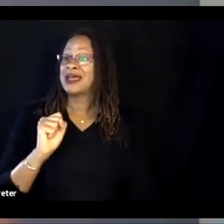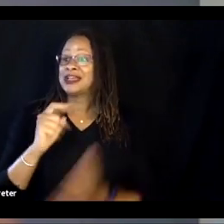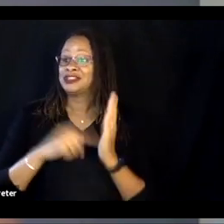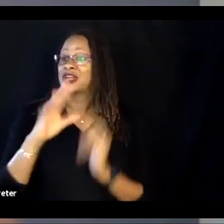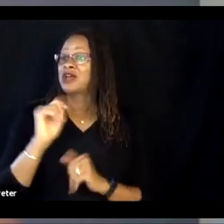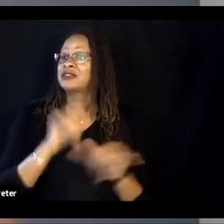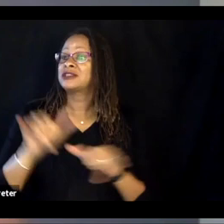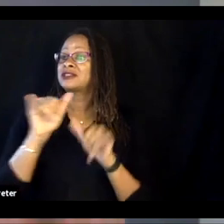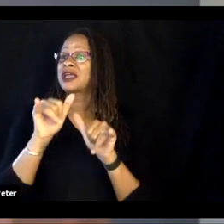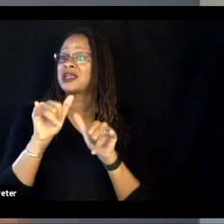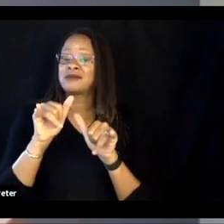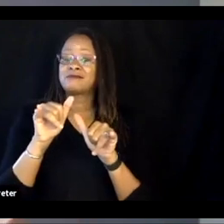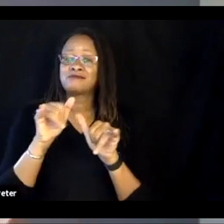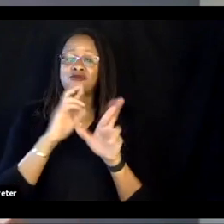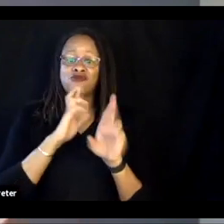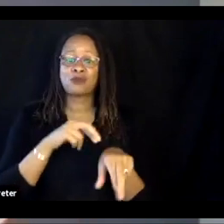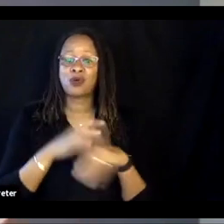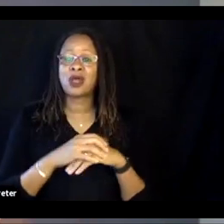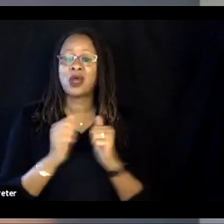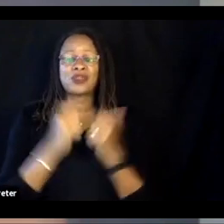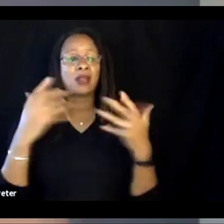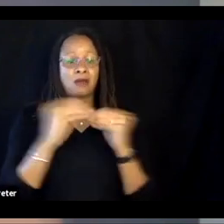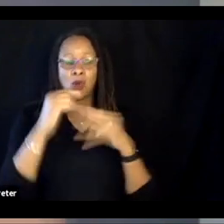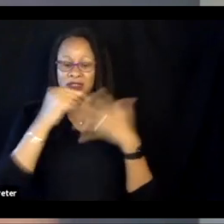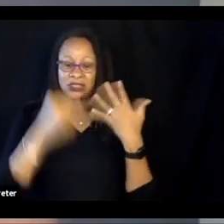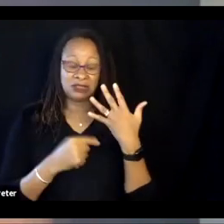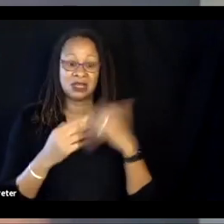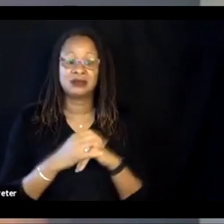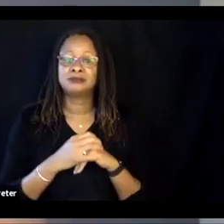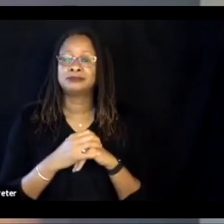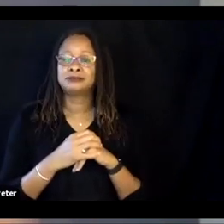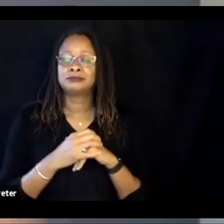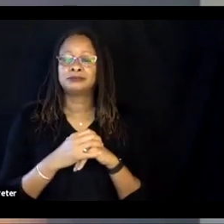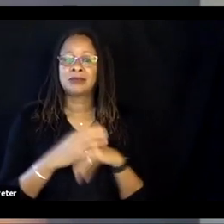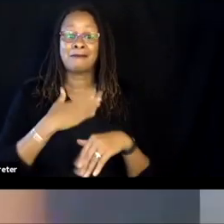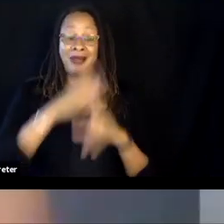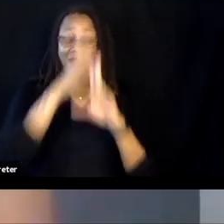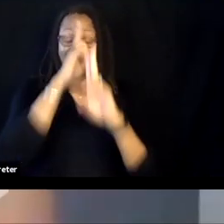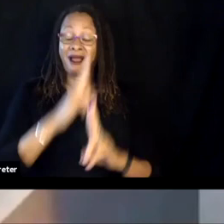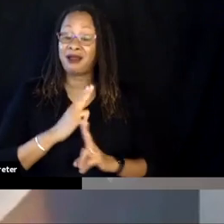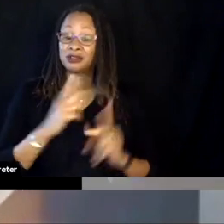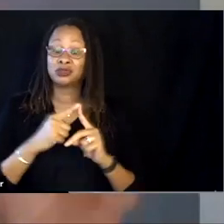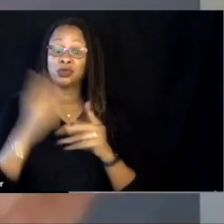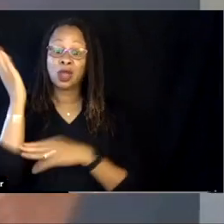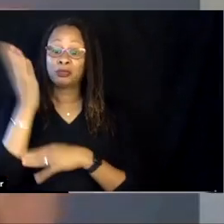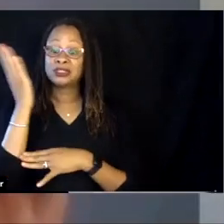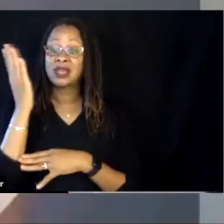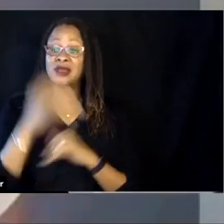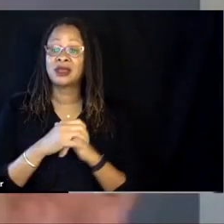report, which is posted there with much more detail. It is my honor to present